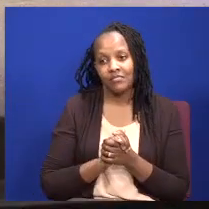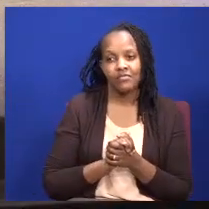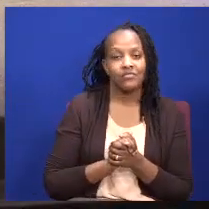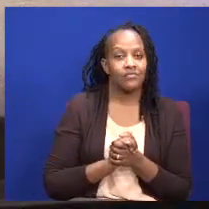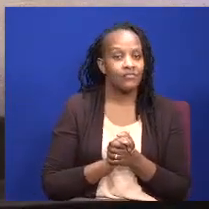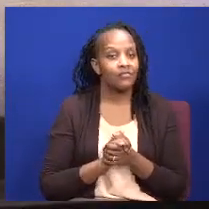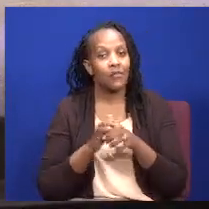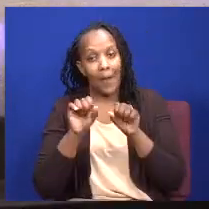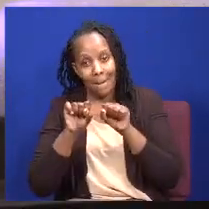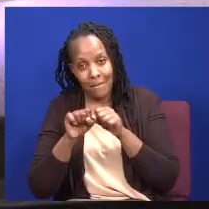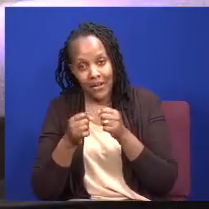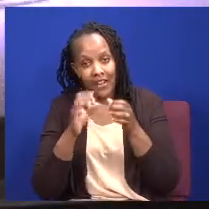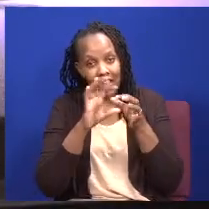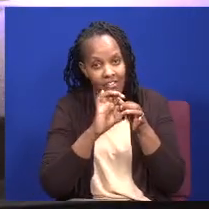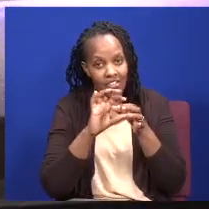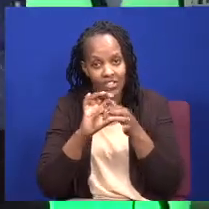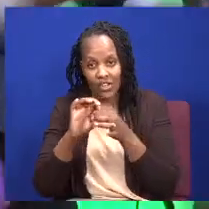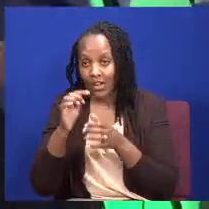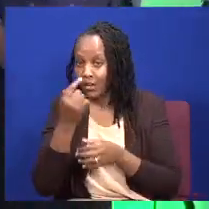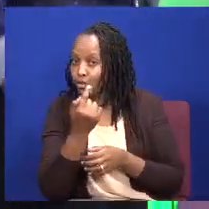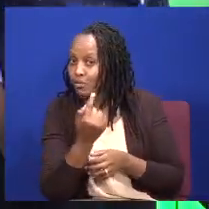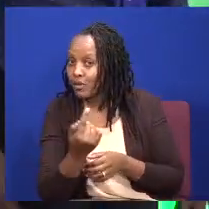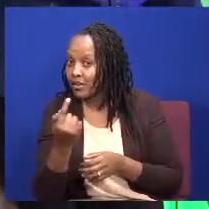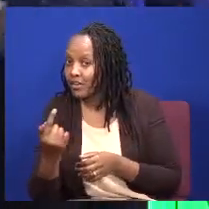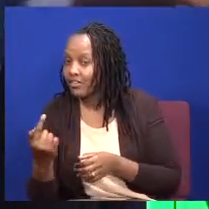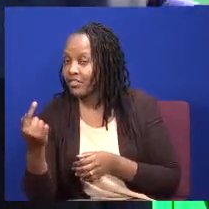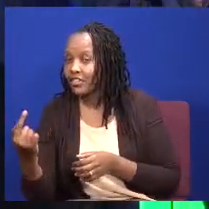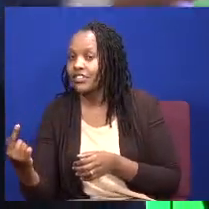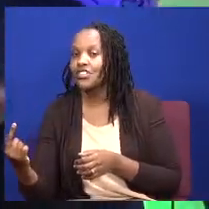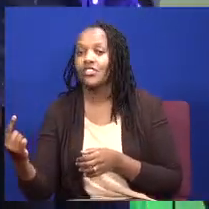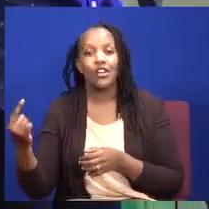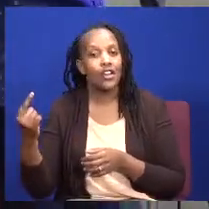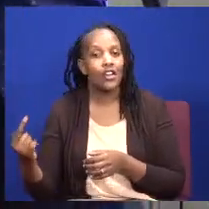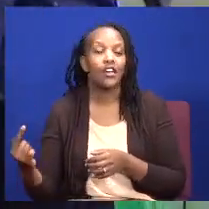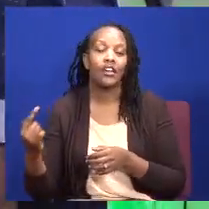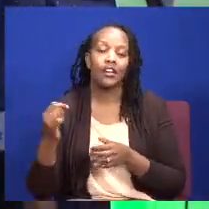chain, to break every chain, break every chain, break every